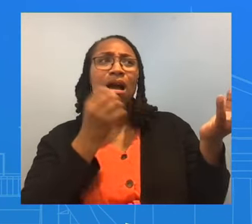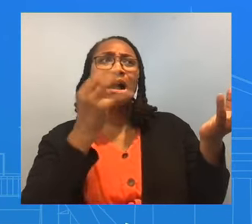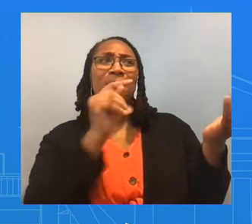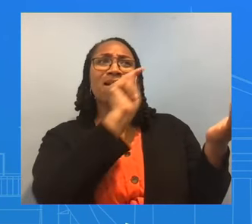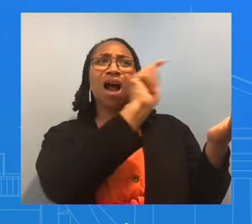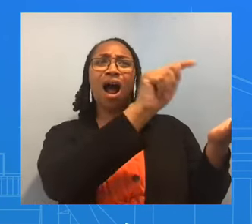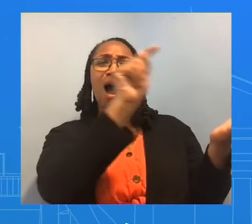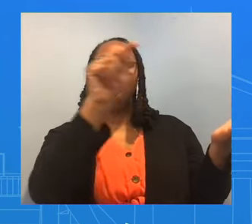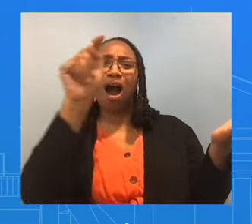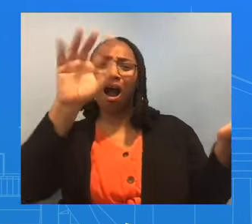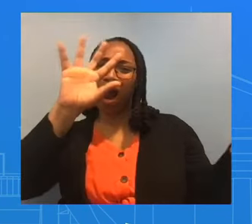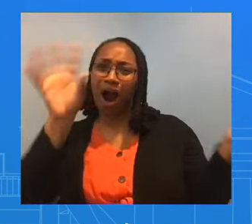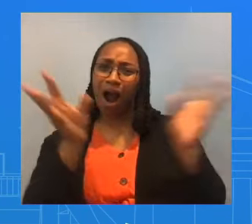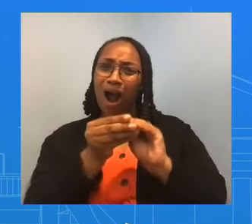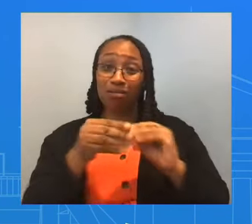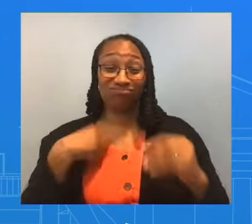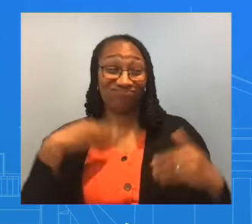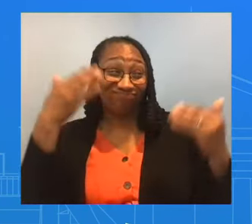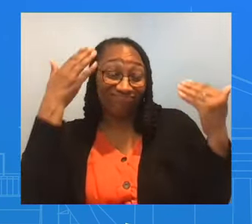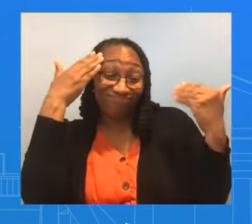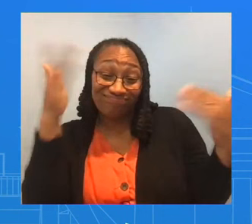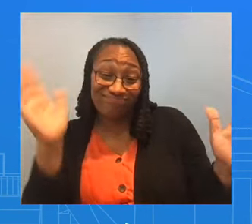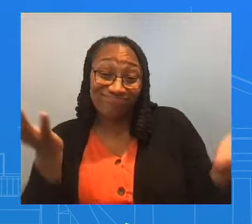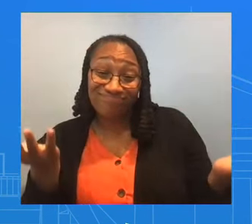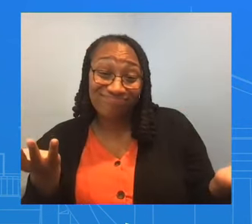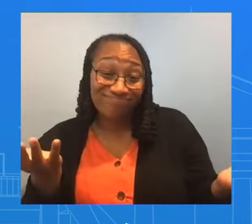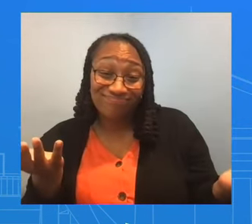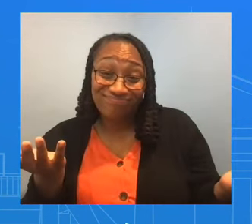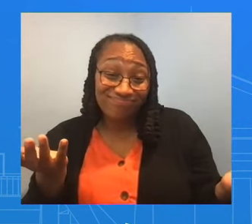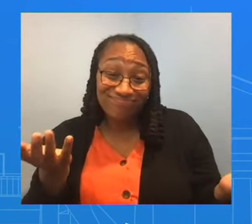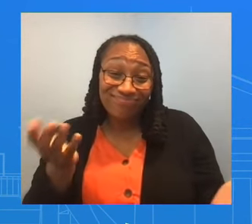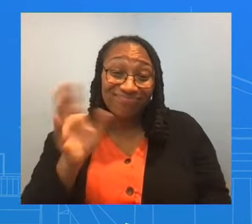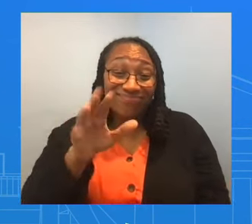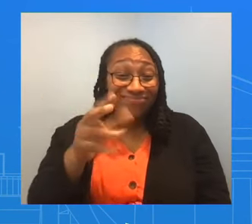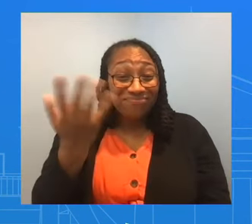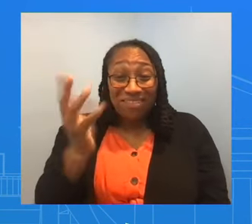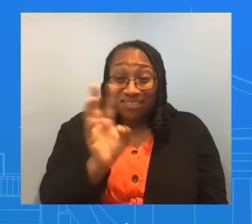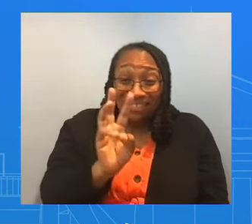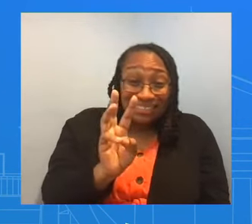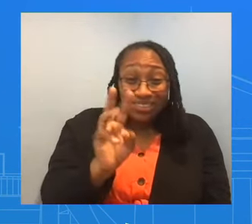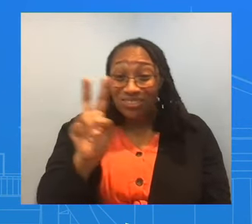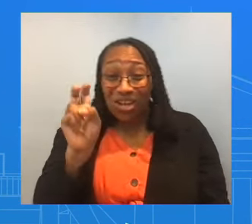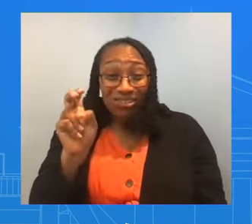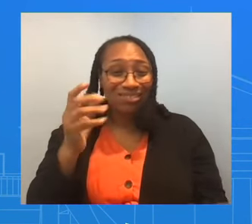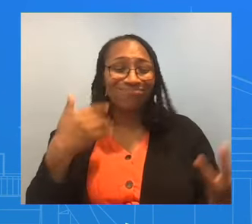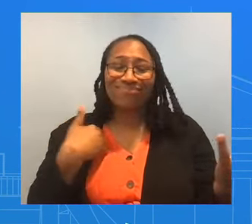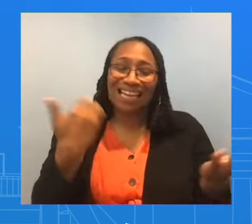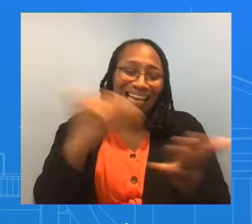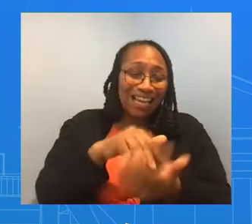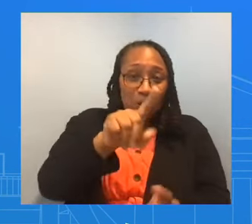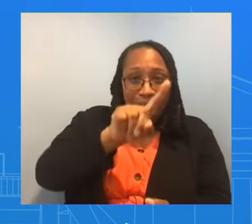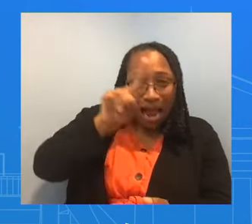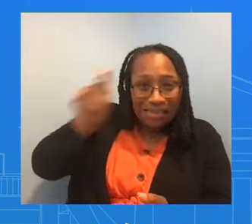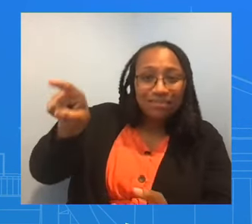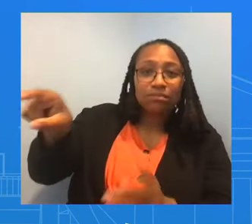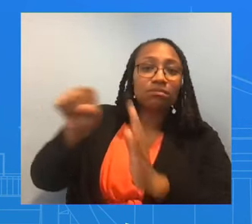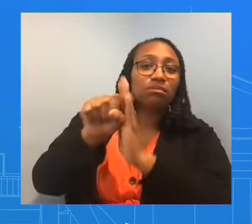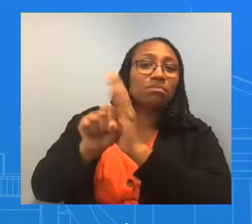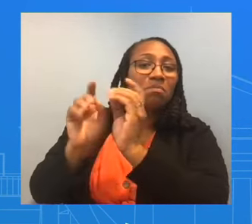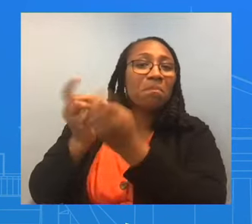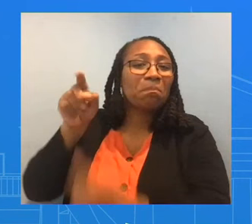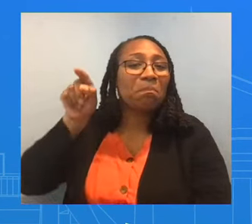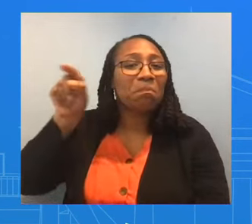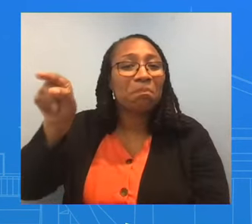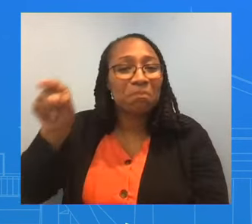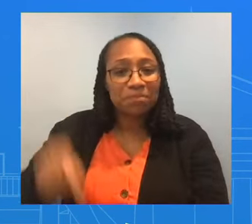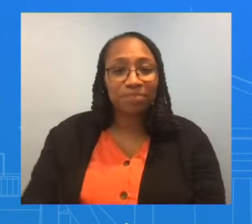half a dozen and 200? I don't know, James. Okay. State Department is the right place to go for that. Last question. Does the administration consider Lieutenant